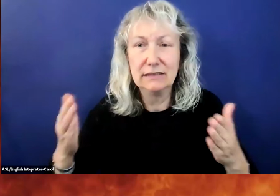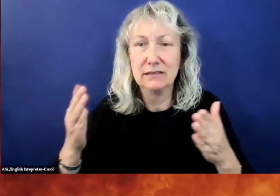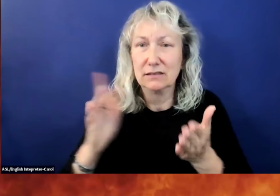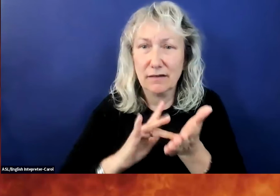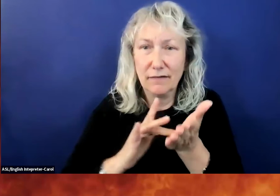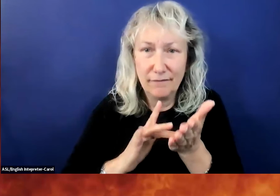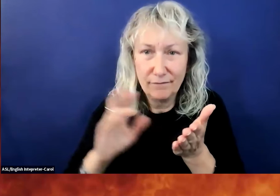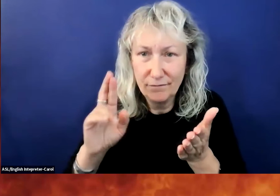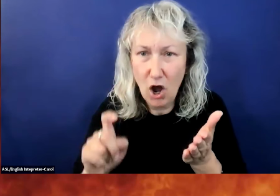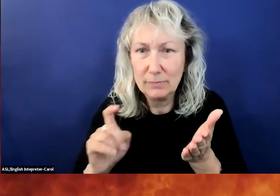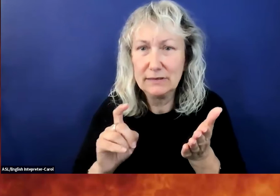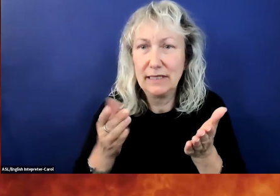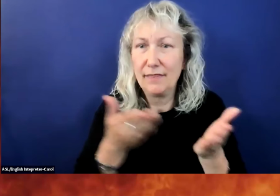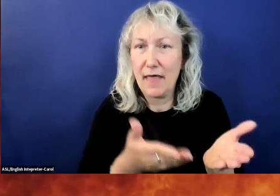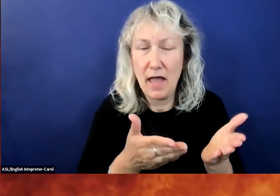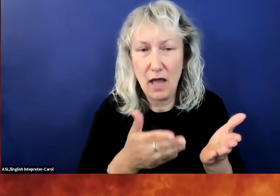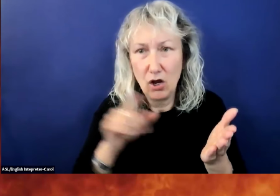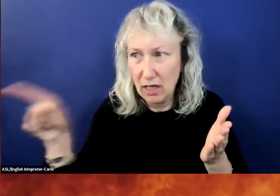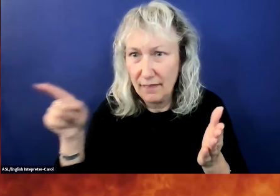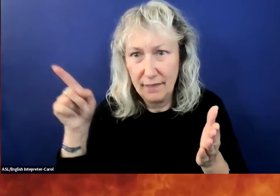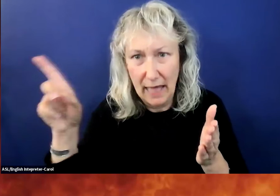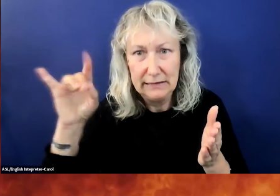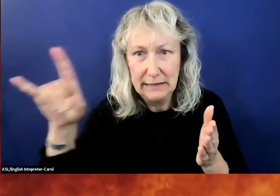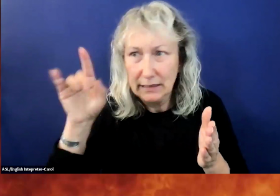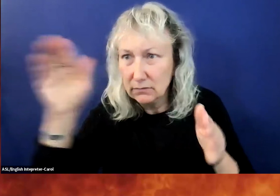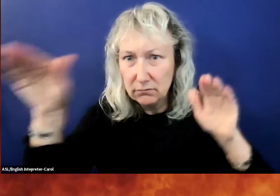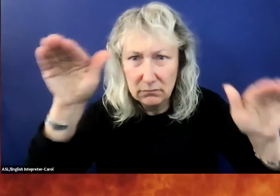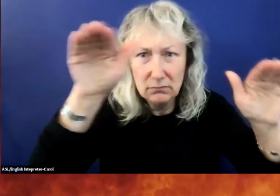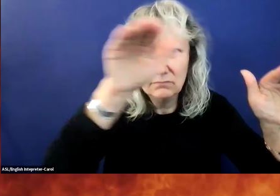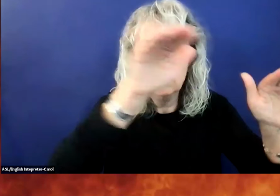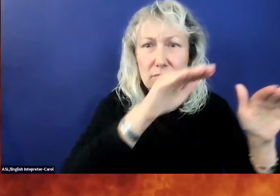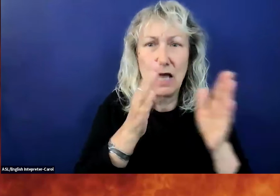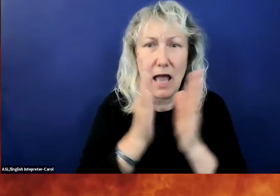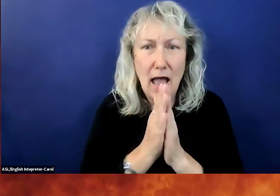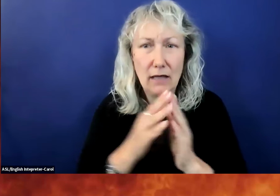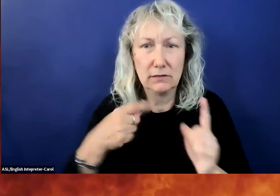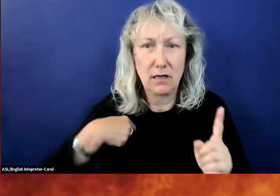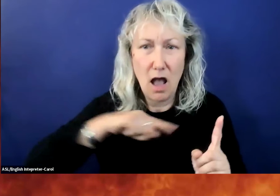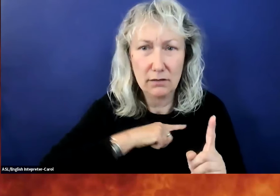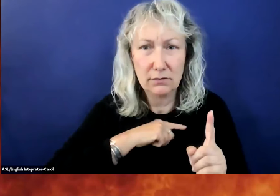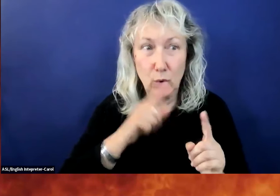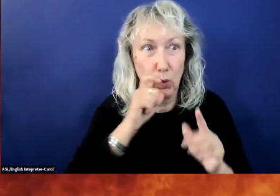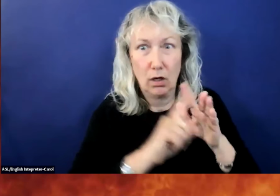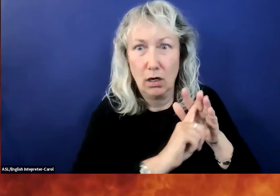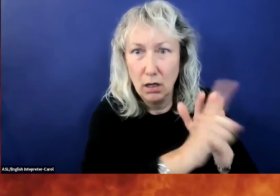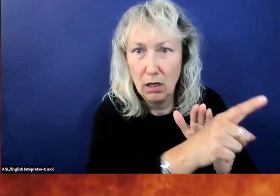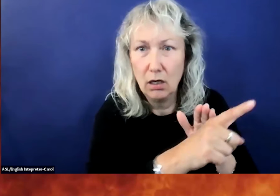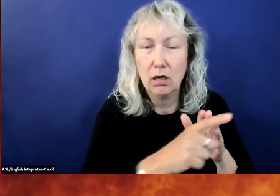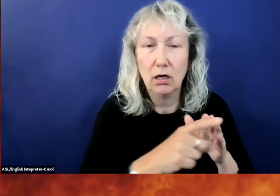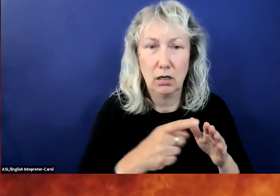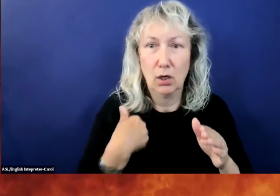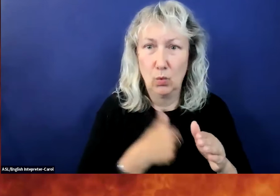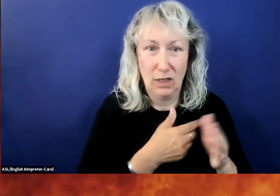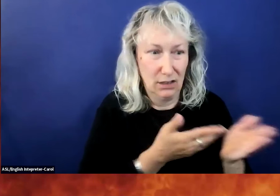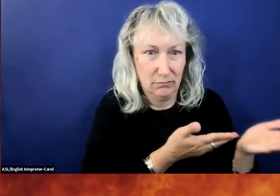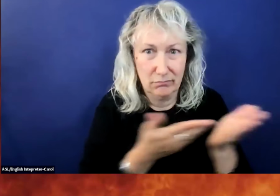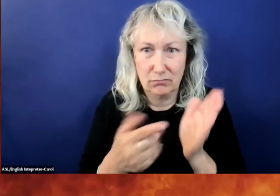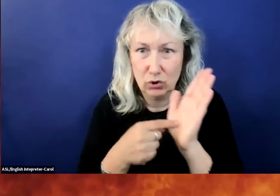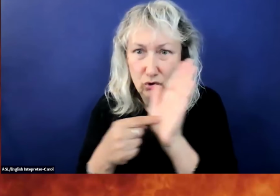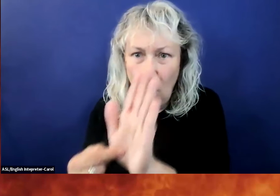Pharmacists did routine check-ins to support evacuees. We were able to take their prescription bottles and